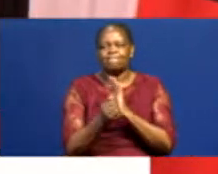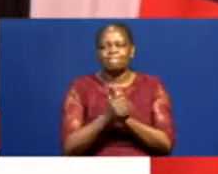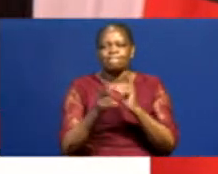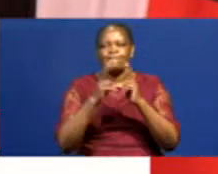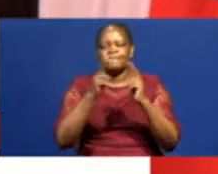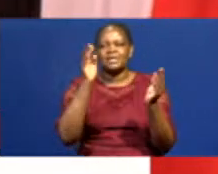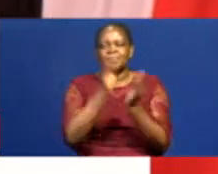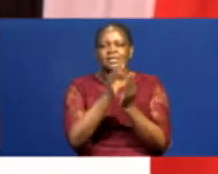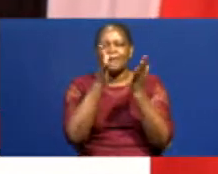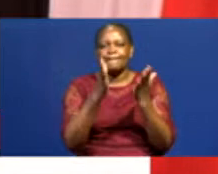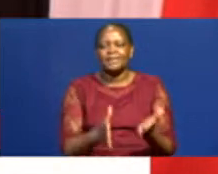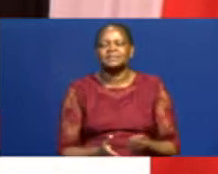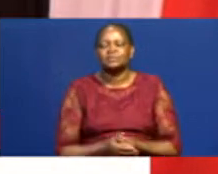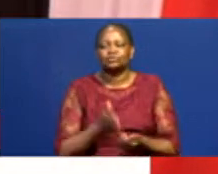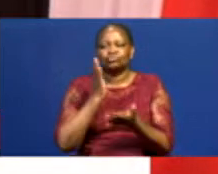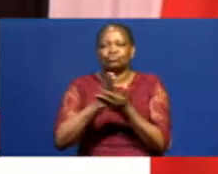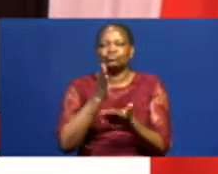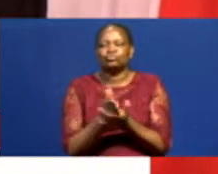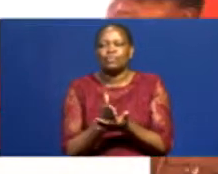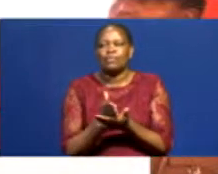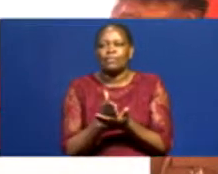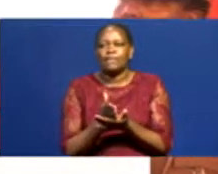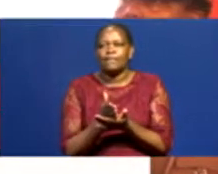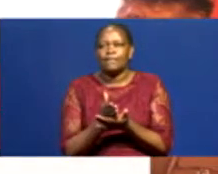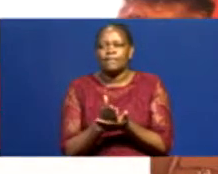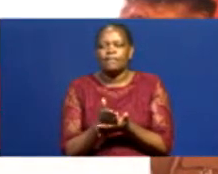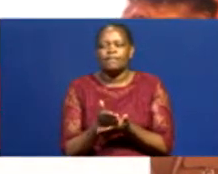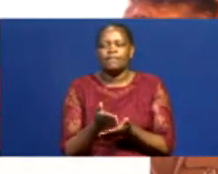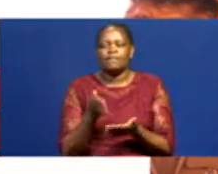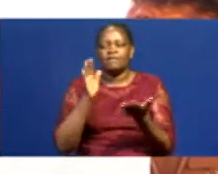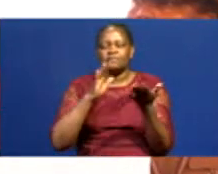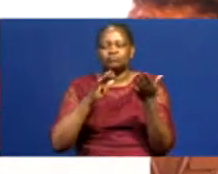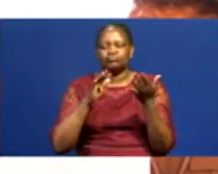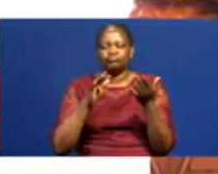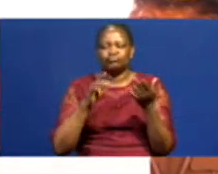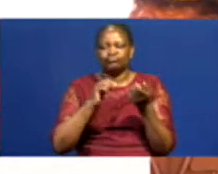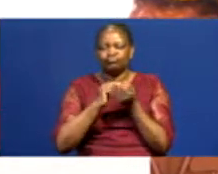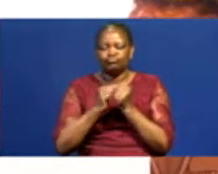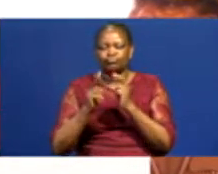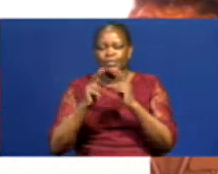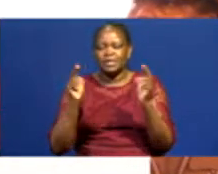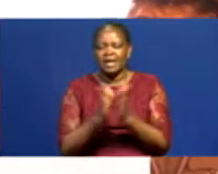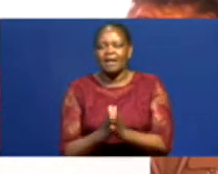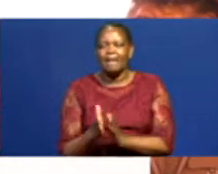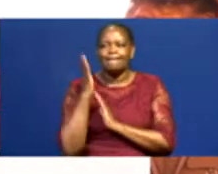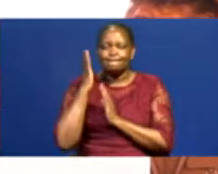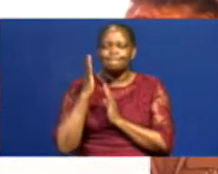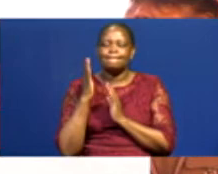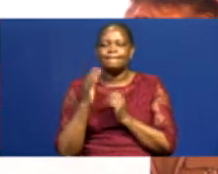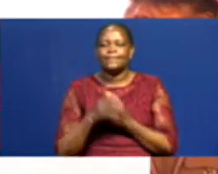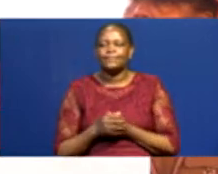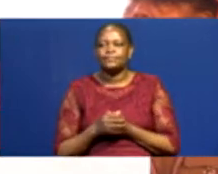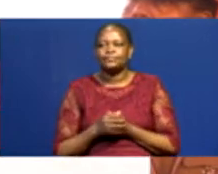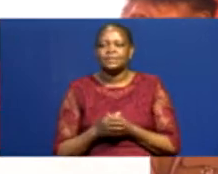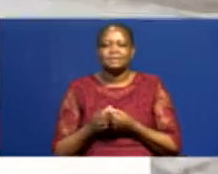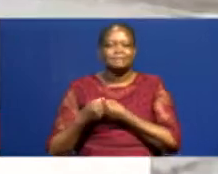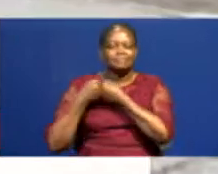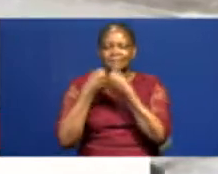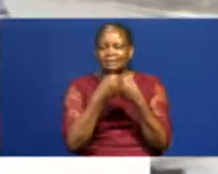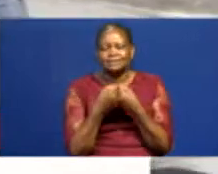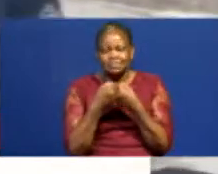peacekeepers. Indeed, in the face of the evolving peace and stability and security